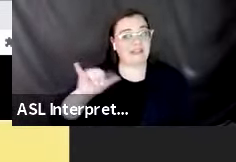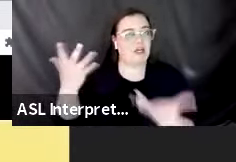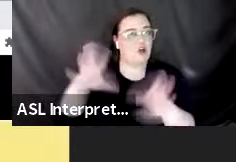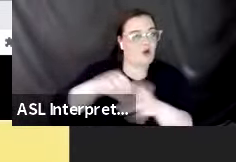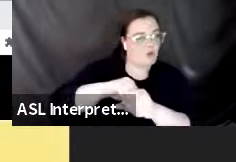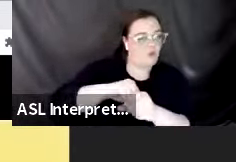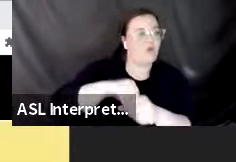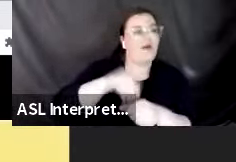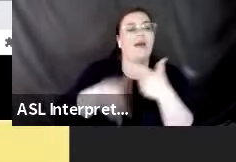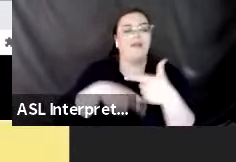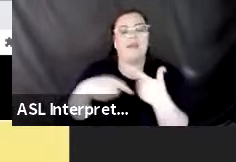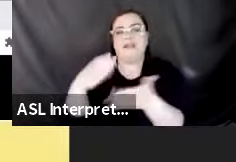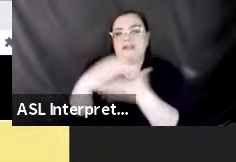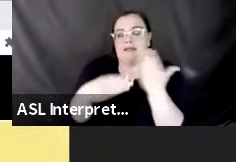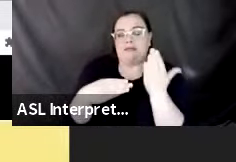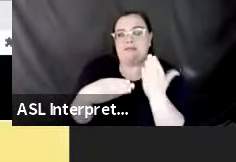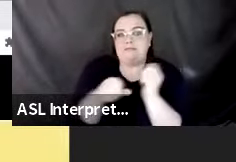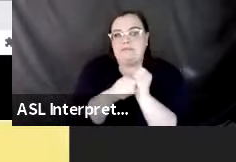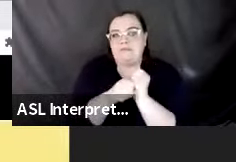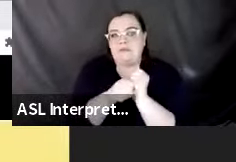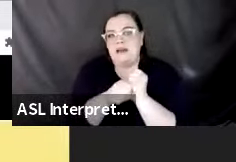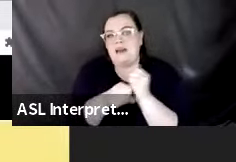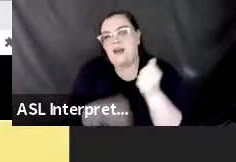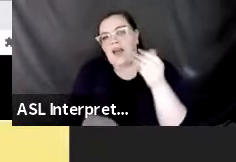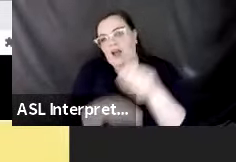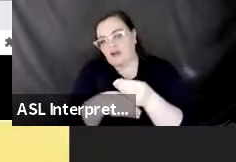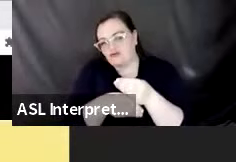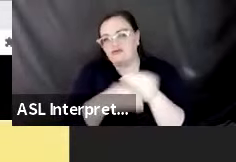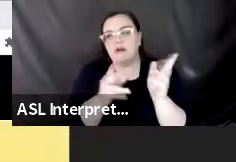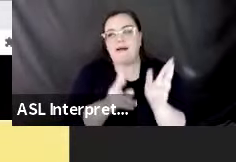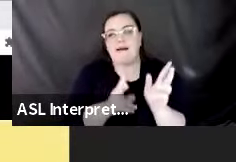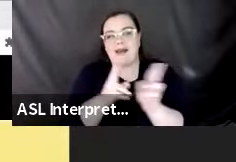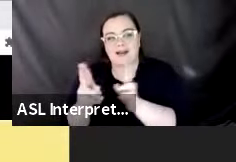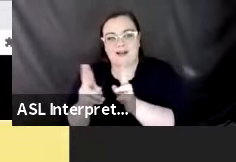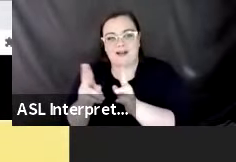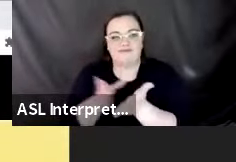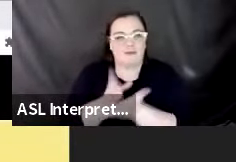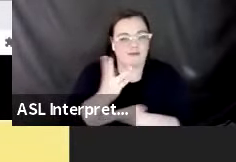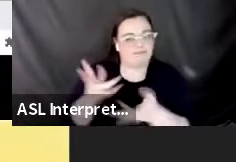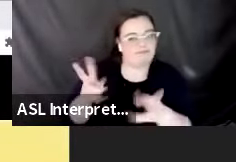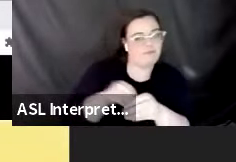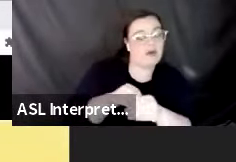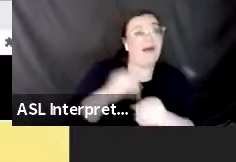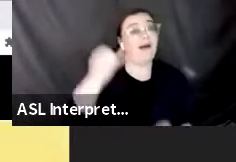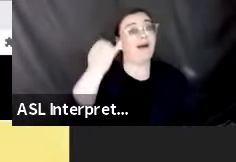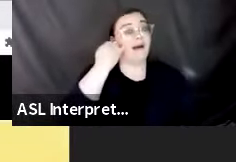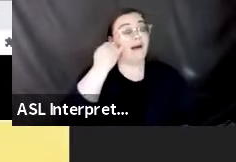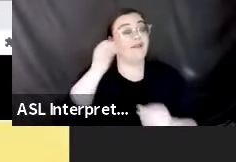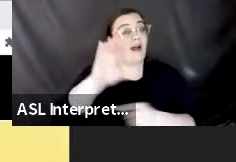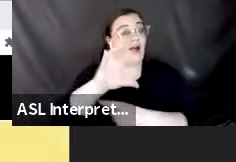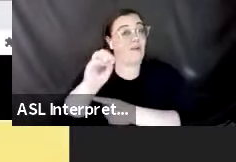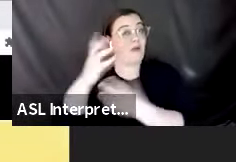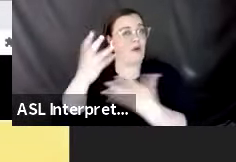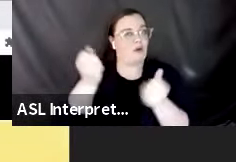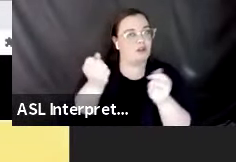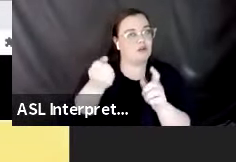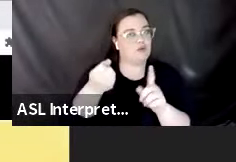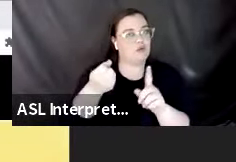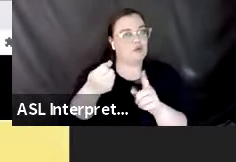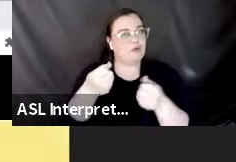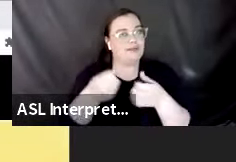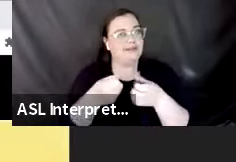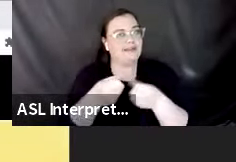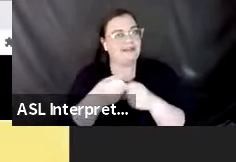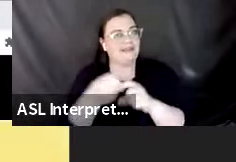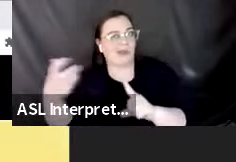apply only to the upfront payment structures. If a company would like to expand the direct conflict, like we talked about before